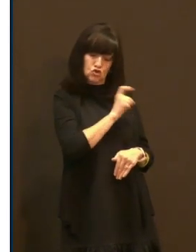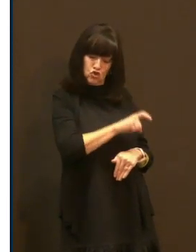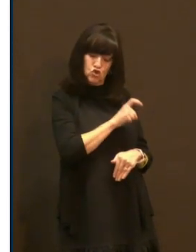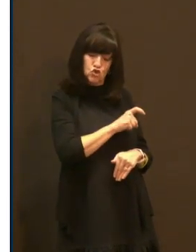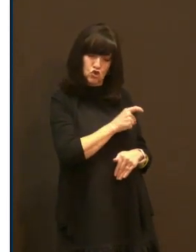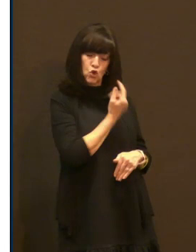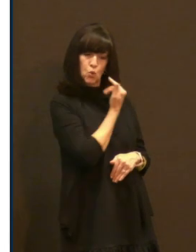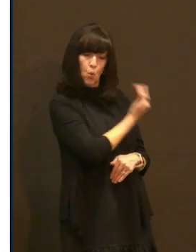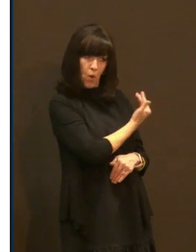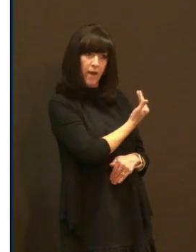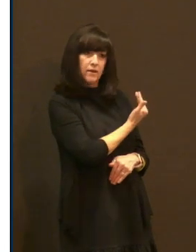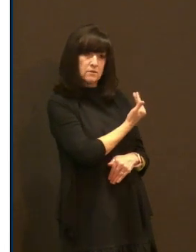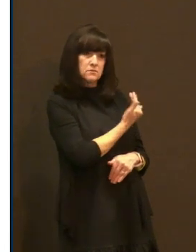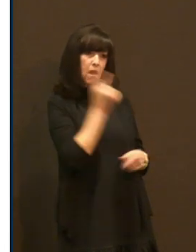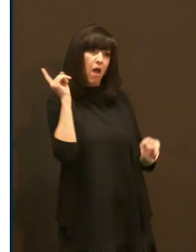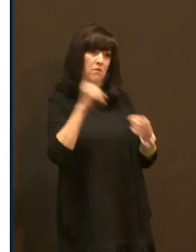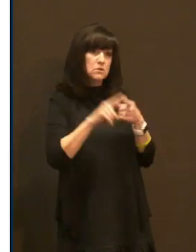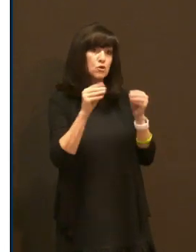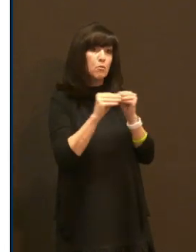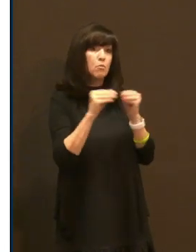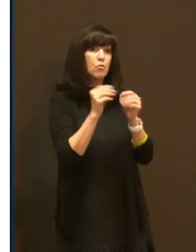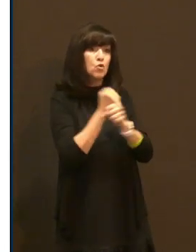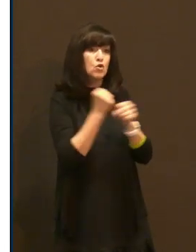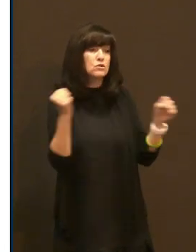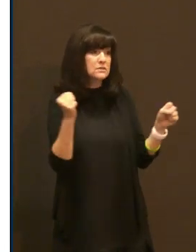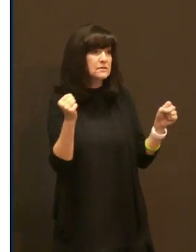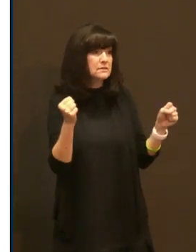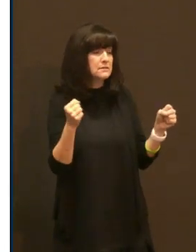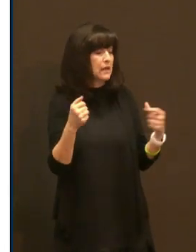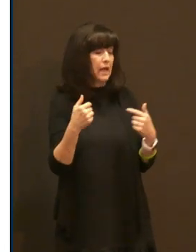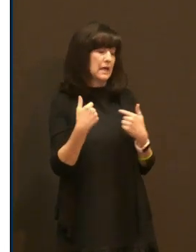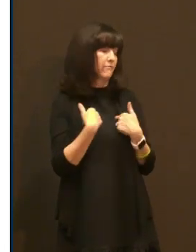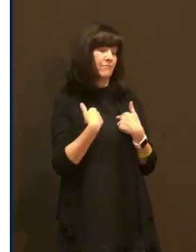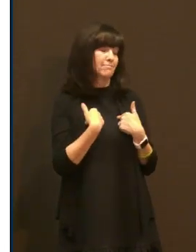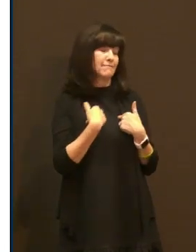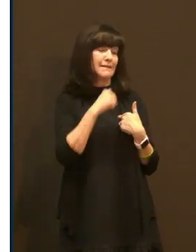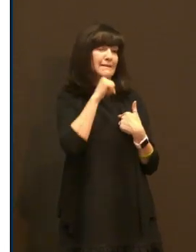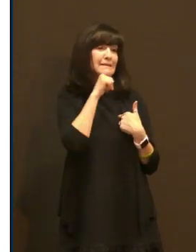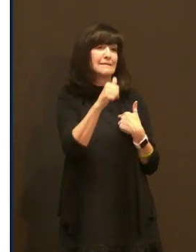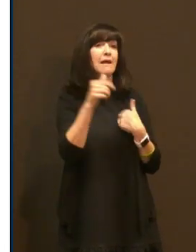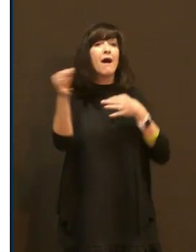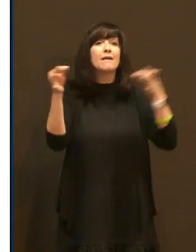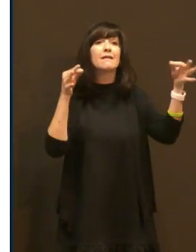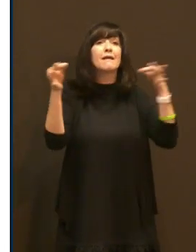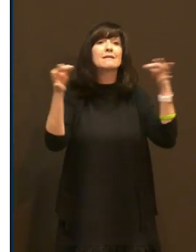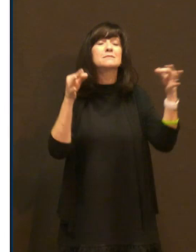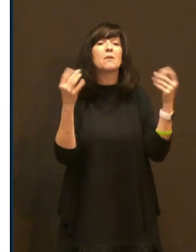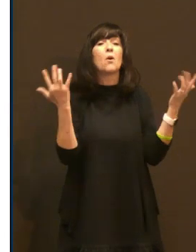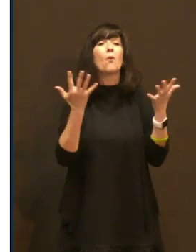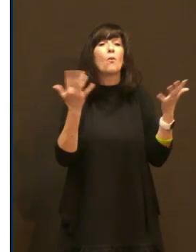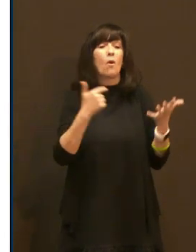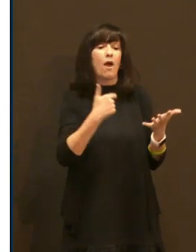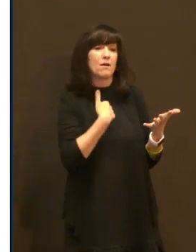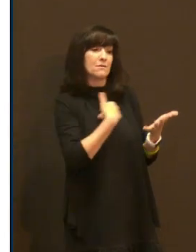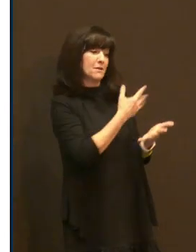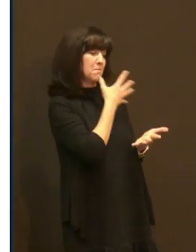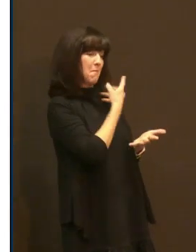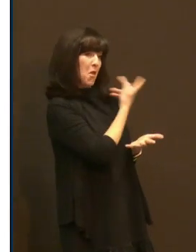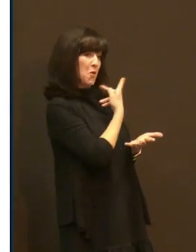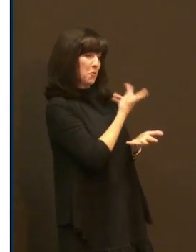longer. I'm not going to discuss publicly the conversations she and I have about that,